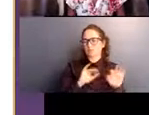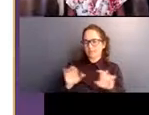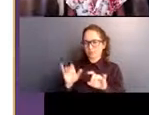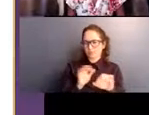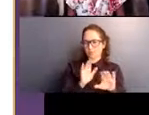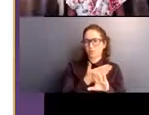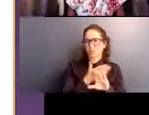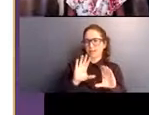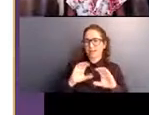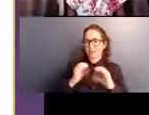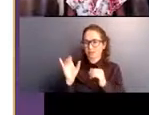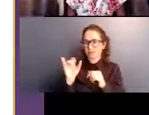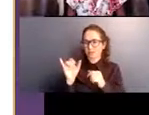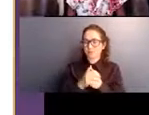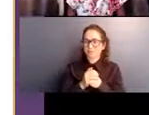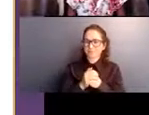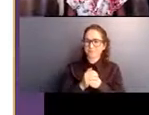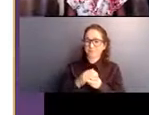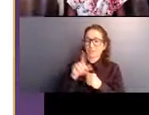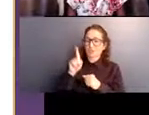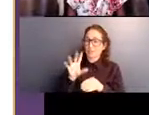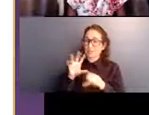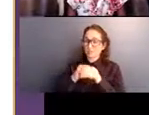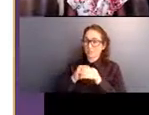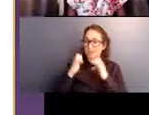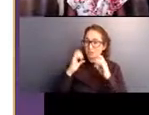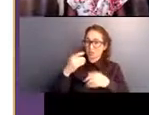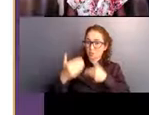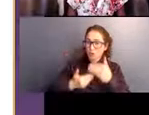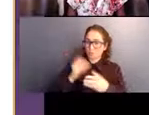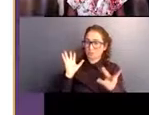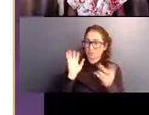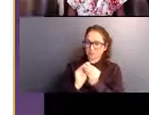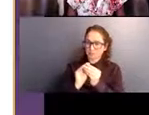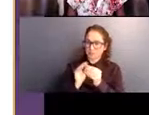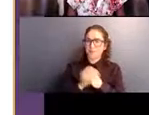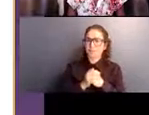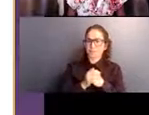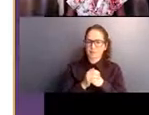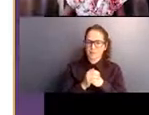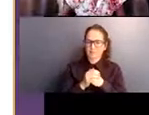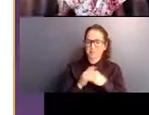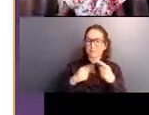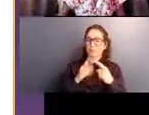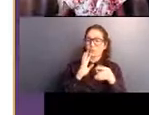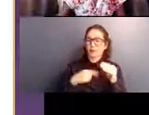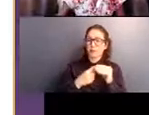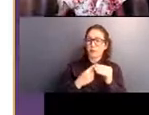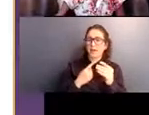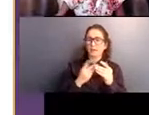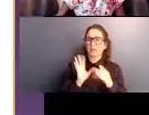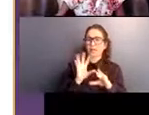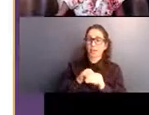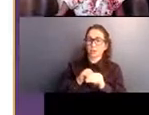to be a part of the educational process in its totality. So when we're talking about